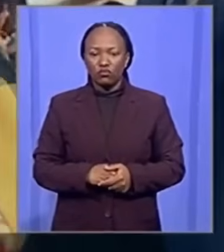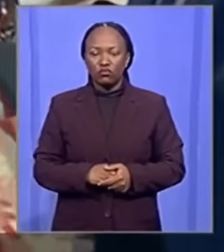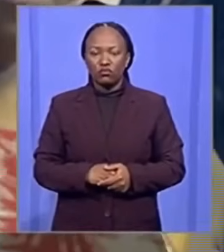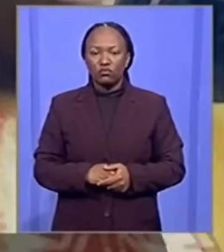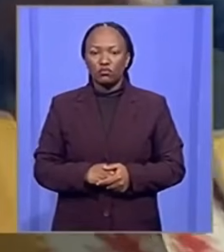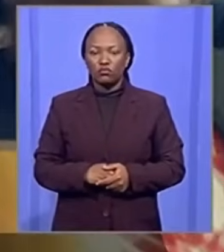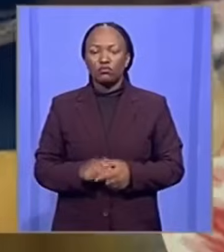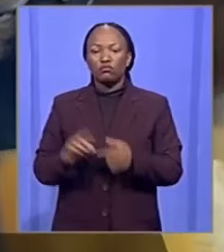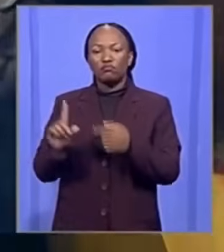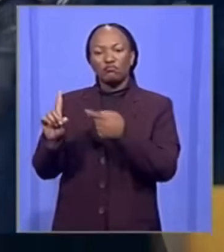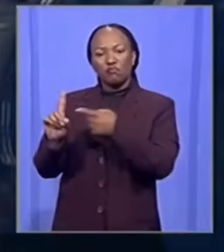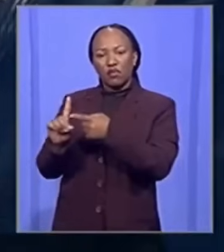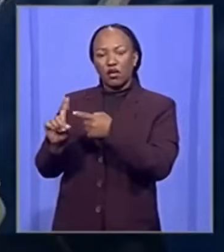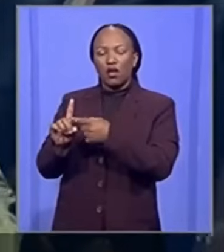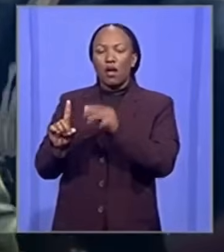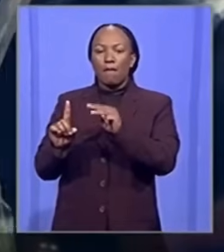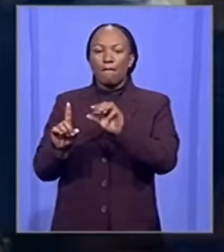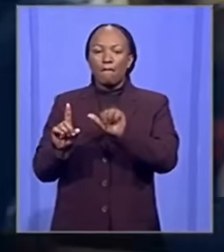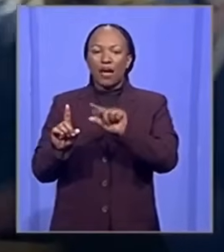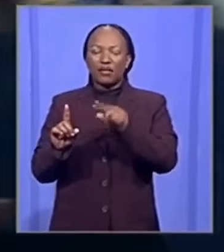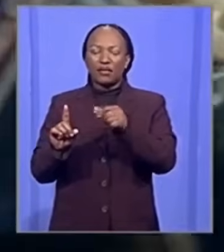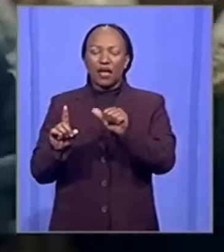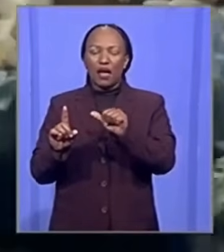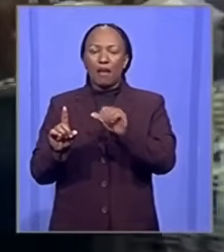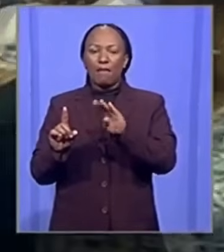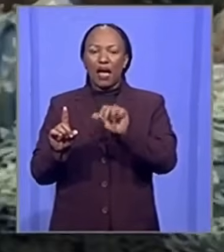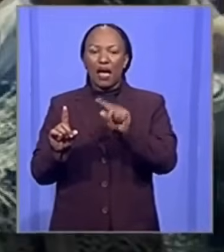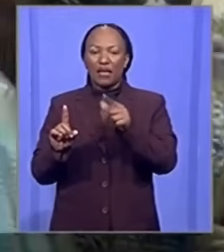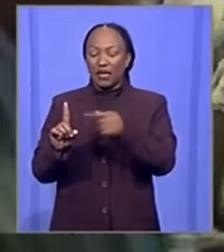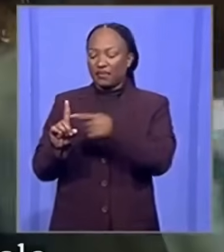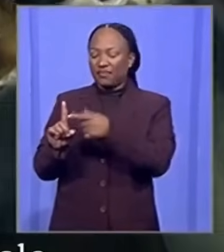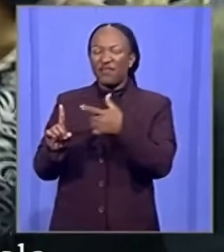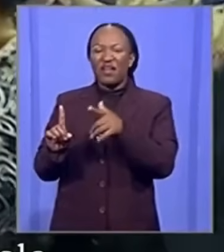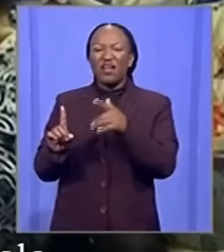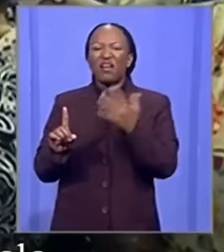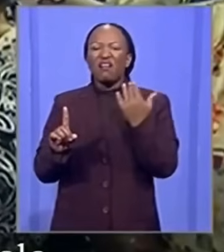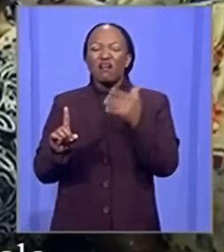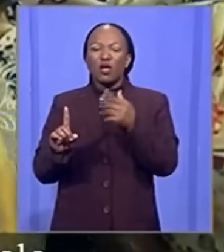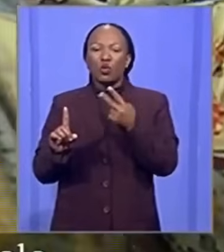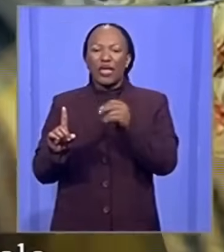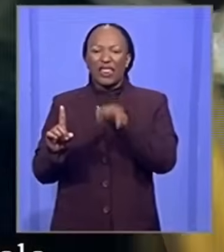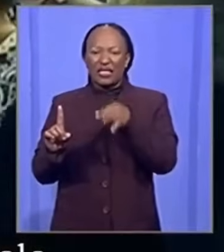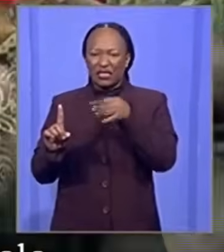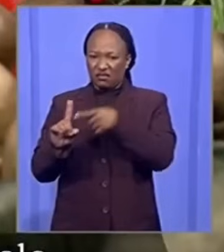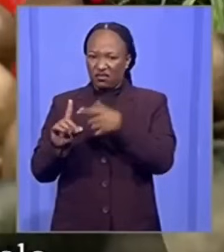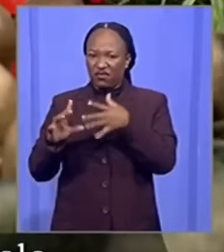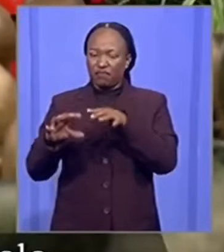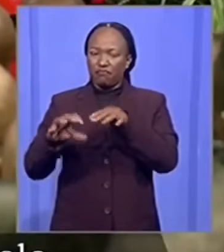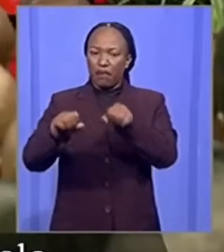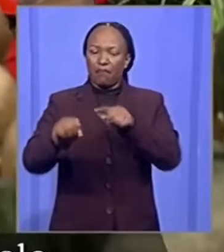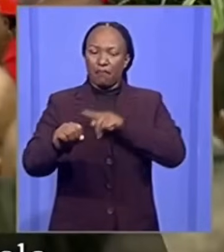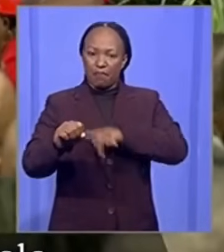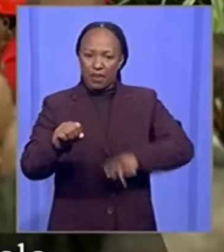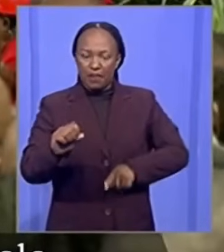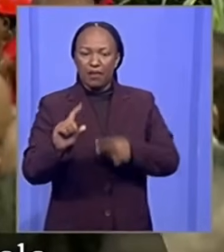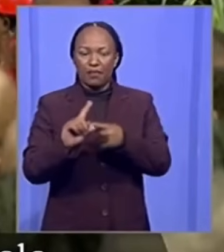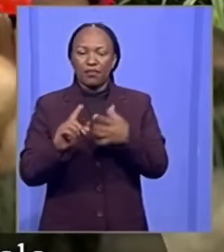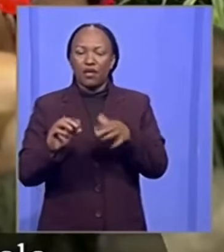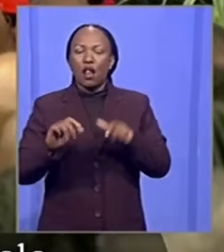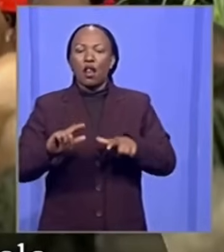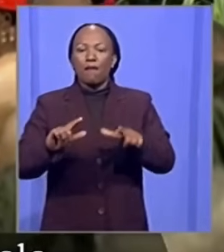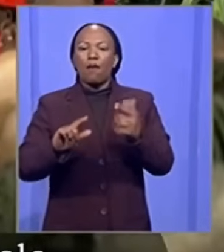Mathabata ebile tonakgolo ya Limpopo ka ngwaga wa 2013 morago ga go tšea marapo go bolaodi bja bosetšhaba. Mmušo wa Limpopo o bo